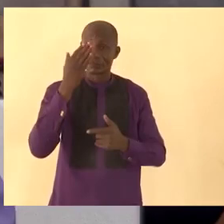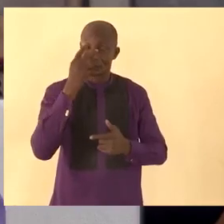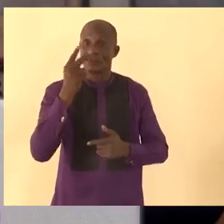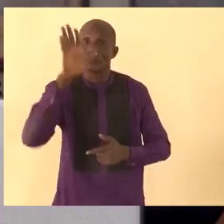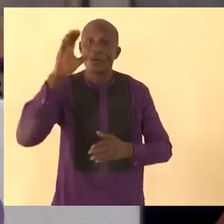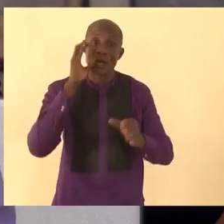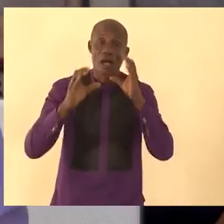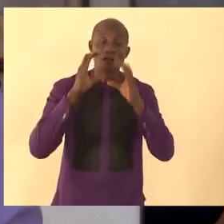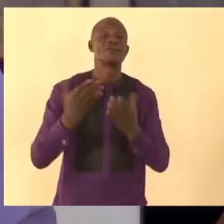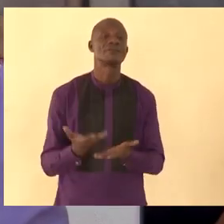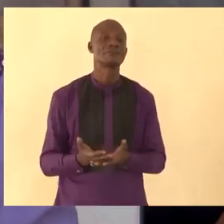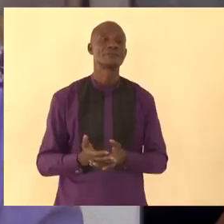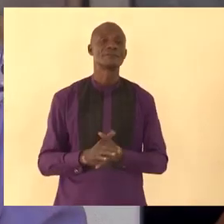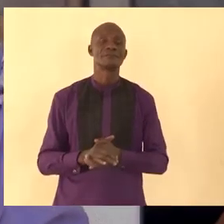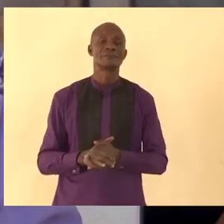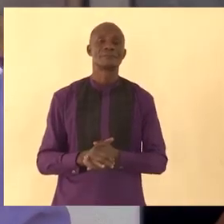conversation.